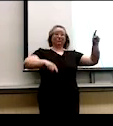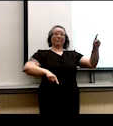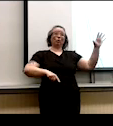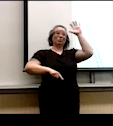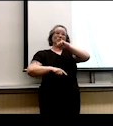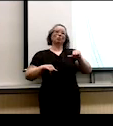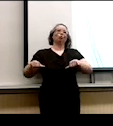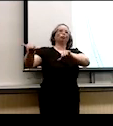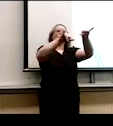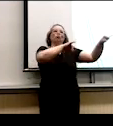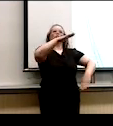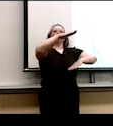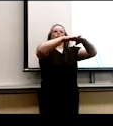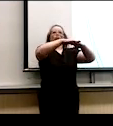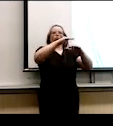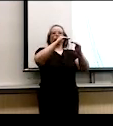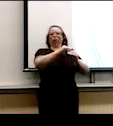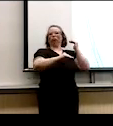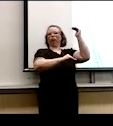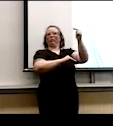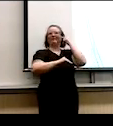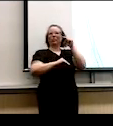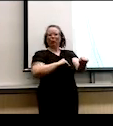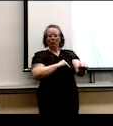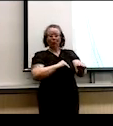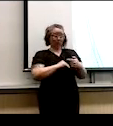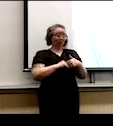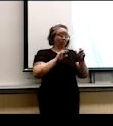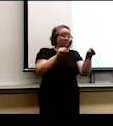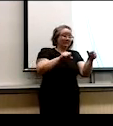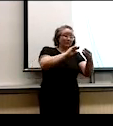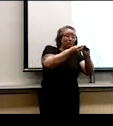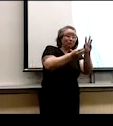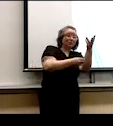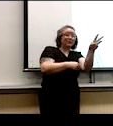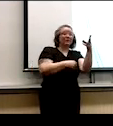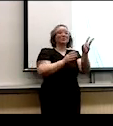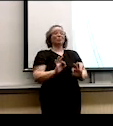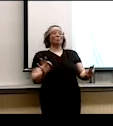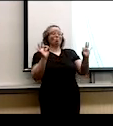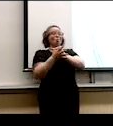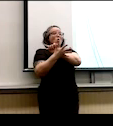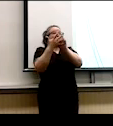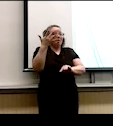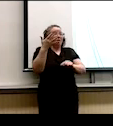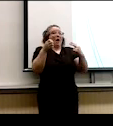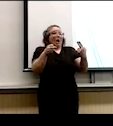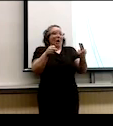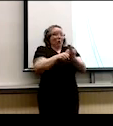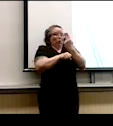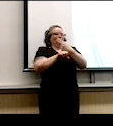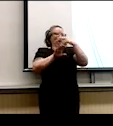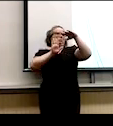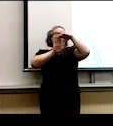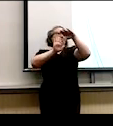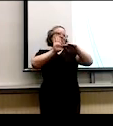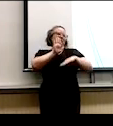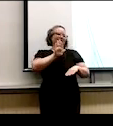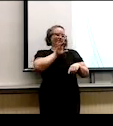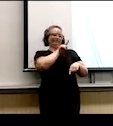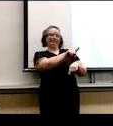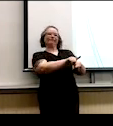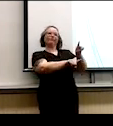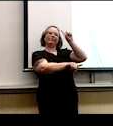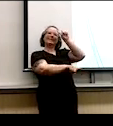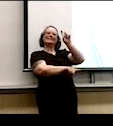tool, sorry, don't have it. So these are the ones that I work with. There's the Down syndrome aging